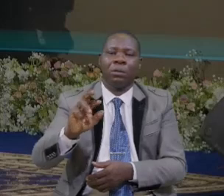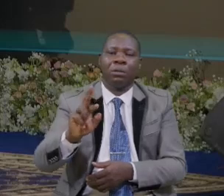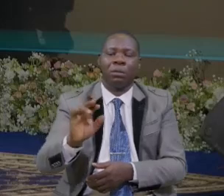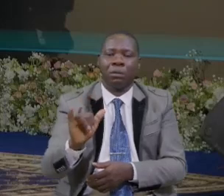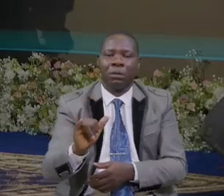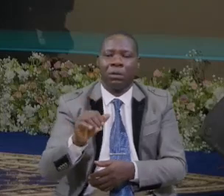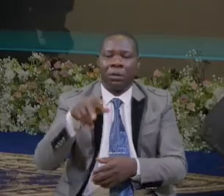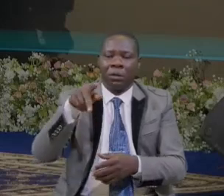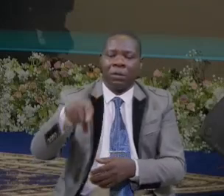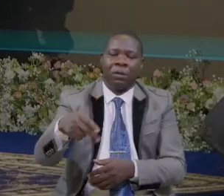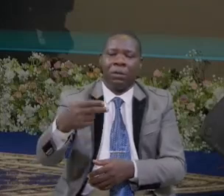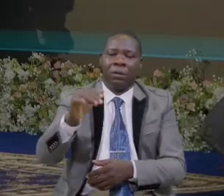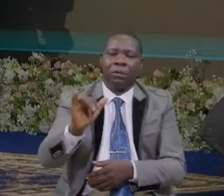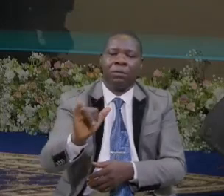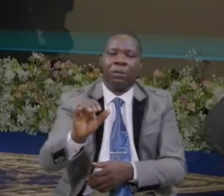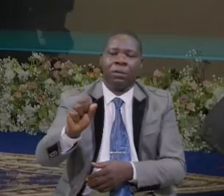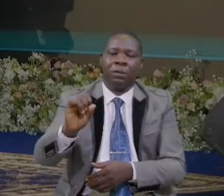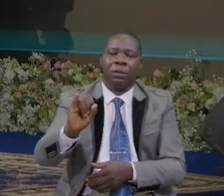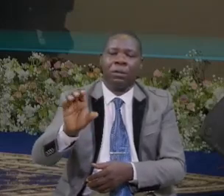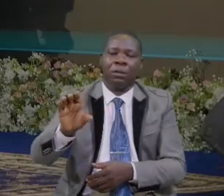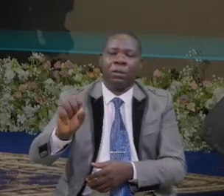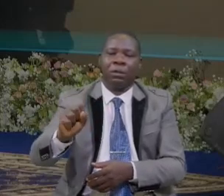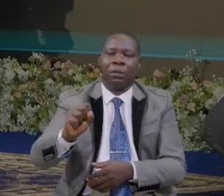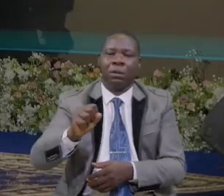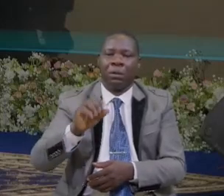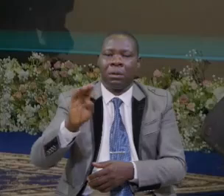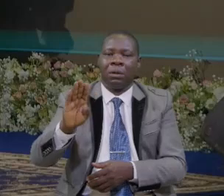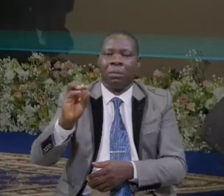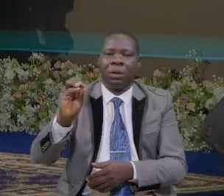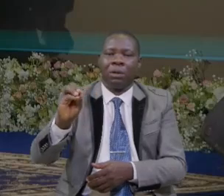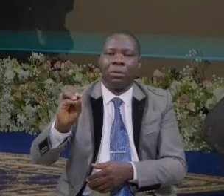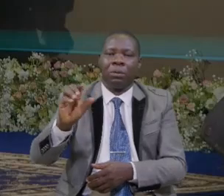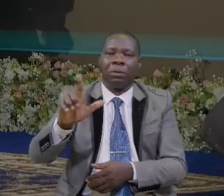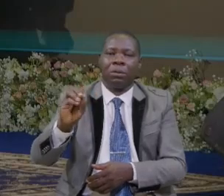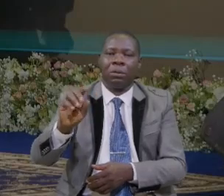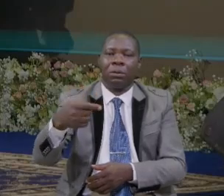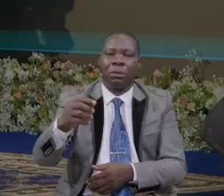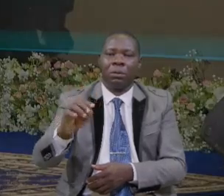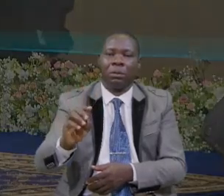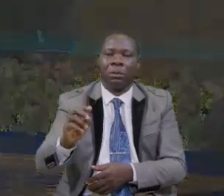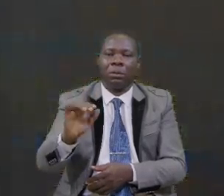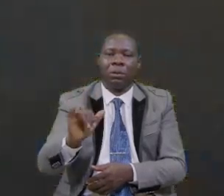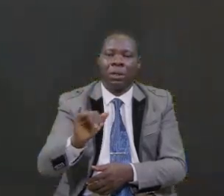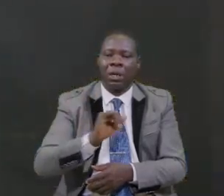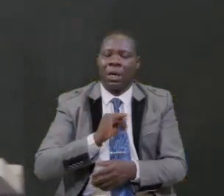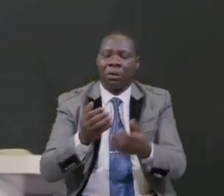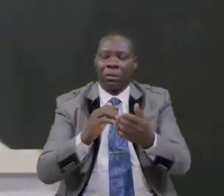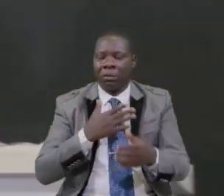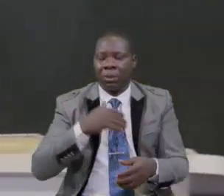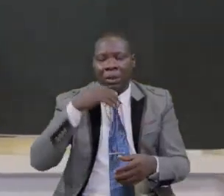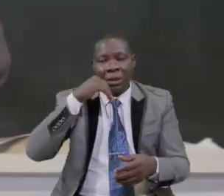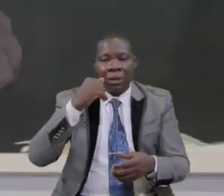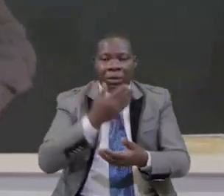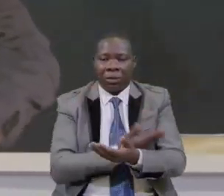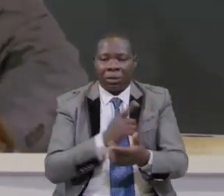want my daughters to know like this, chemistry, biology, physics. And you bring